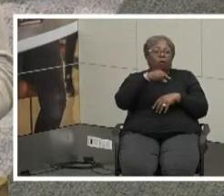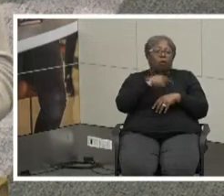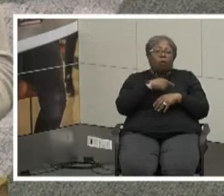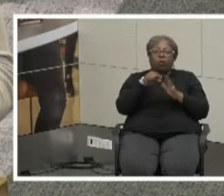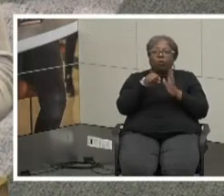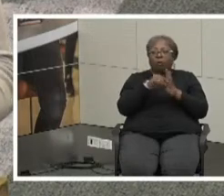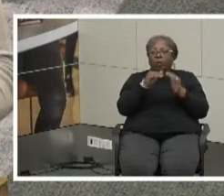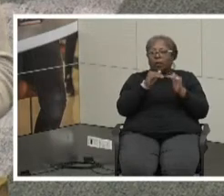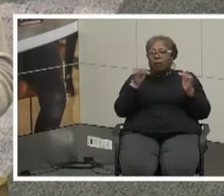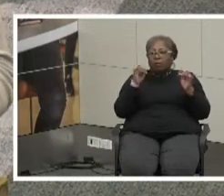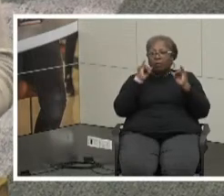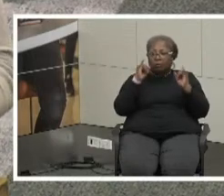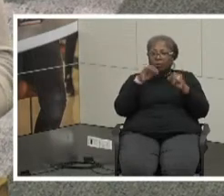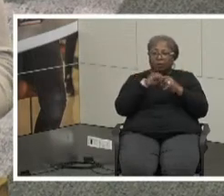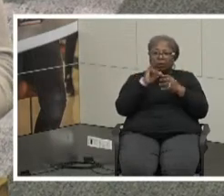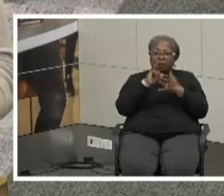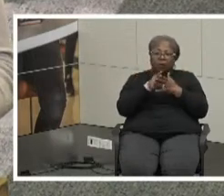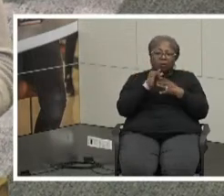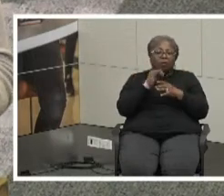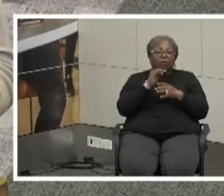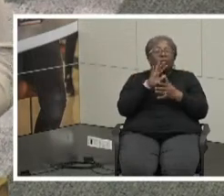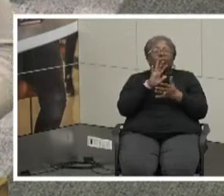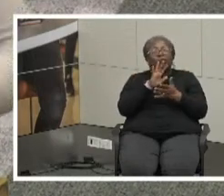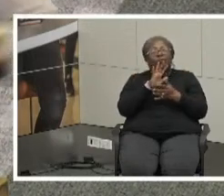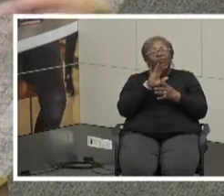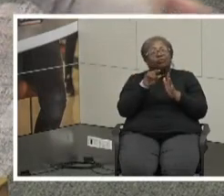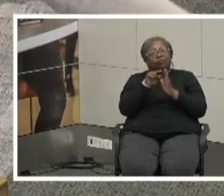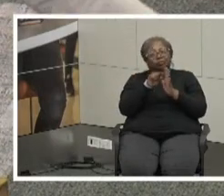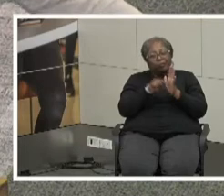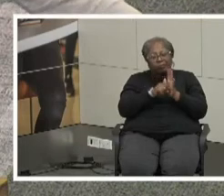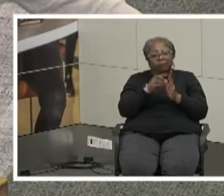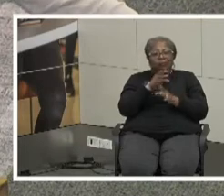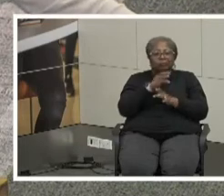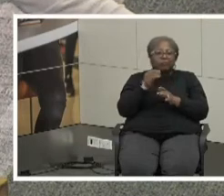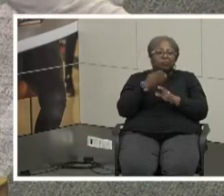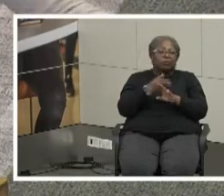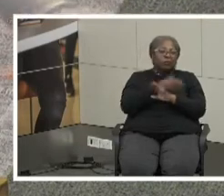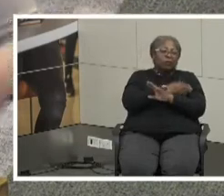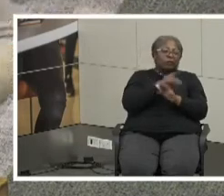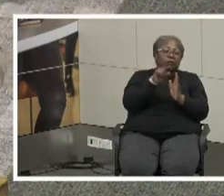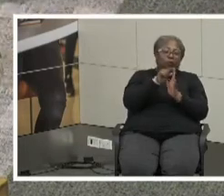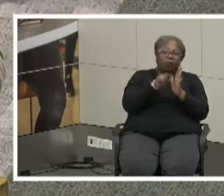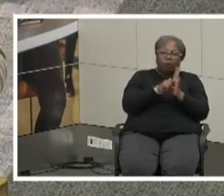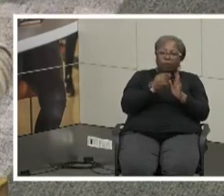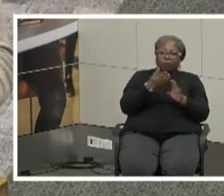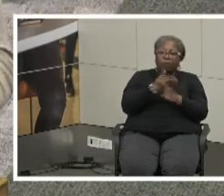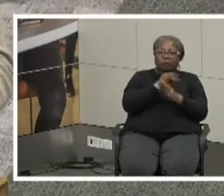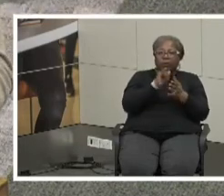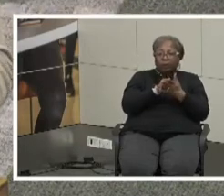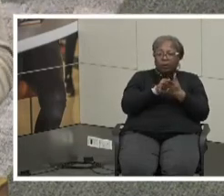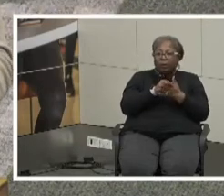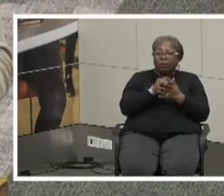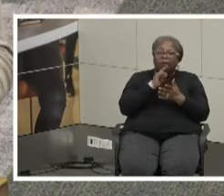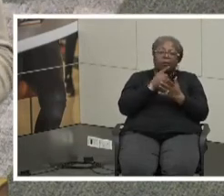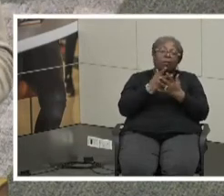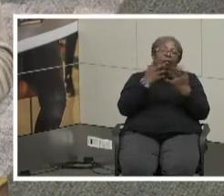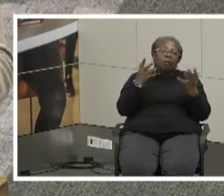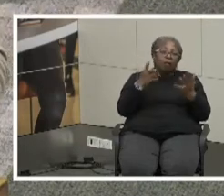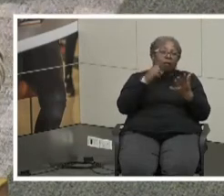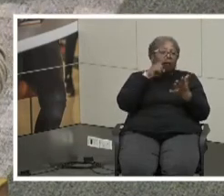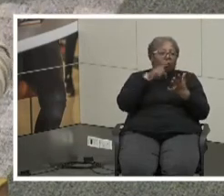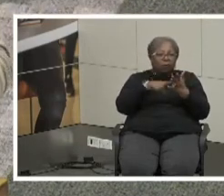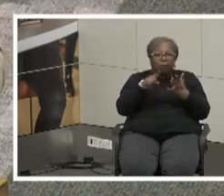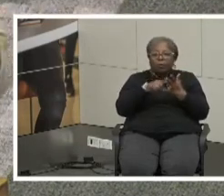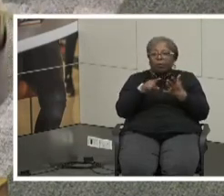instruction in those grades the critical and and in the previous grades prior to that um there's a lot of research that